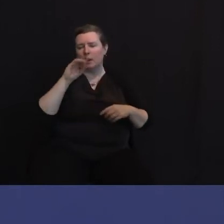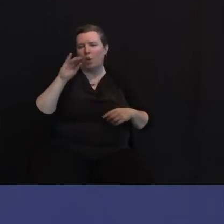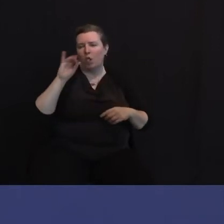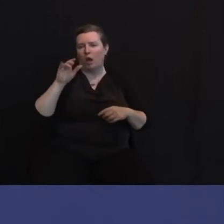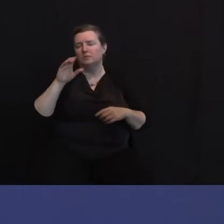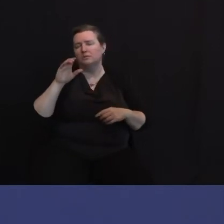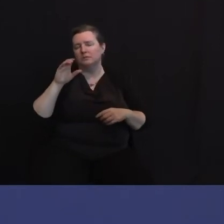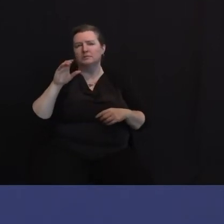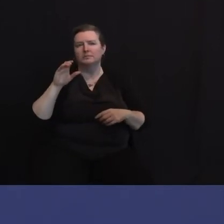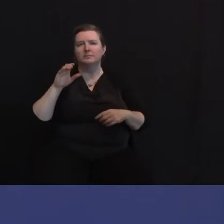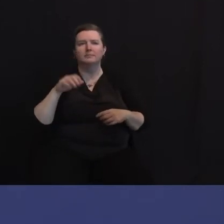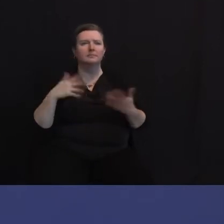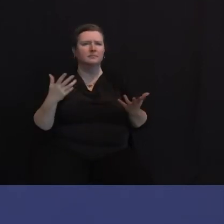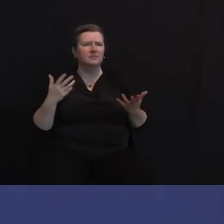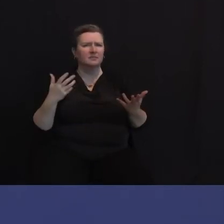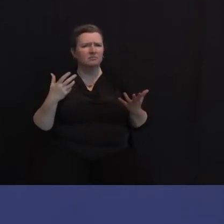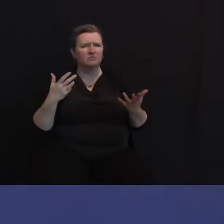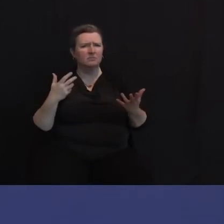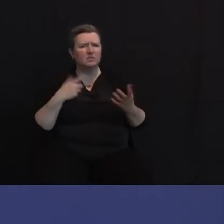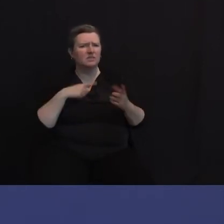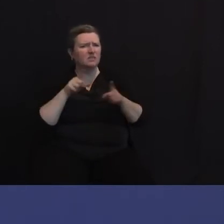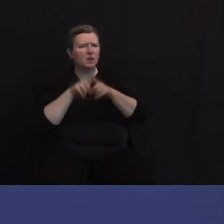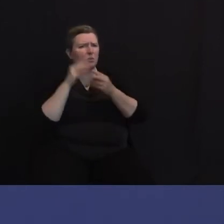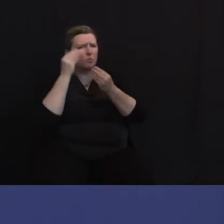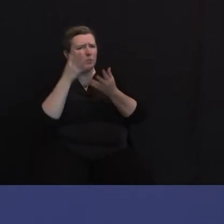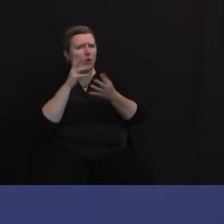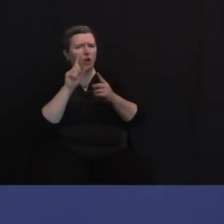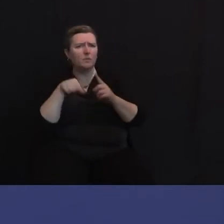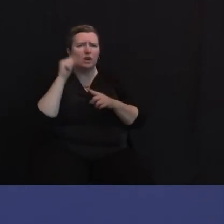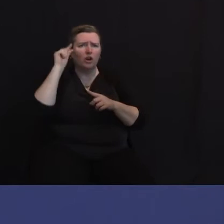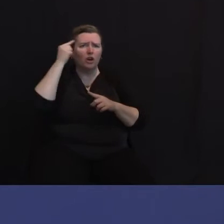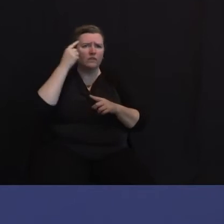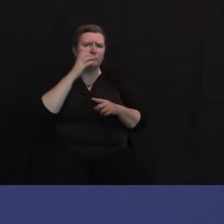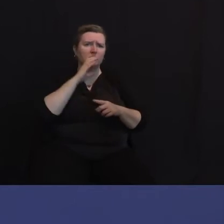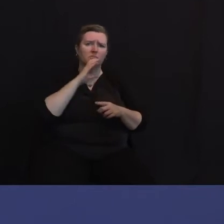you did, Dustin, on Governor Christie. I don't think we'd probably want to talk about